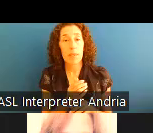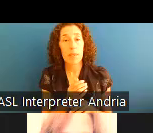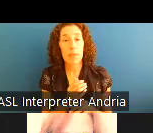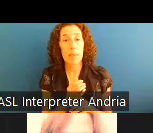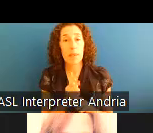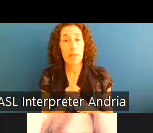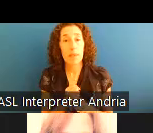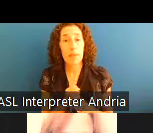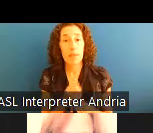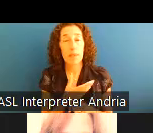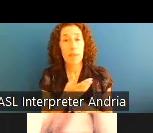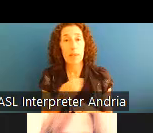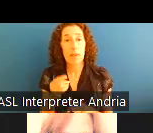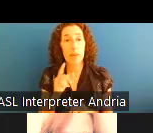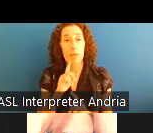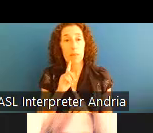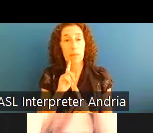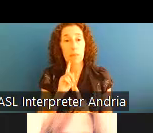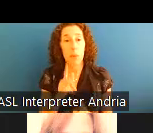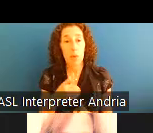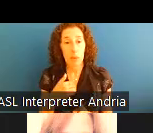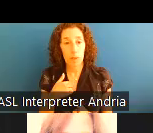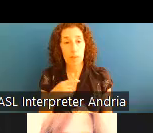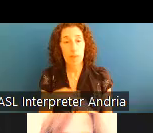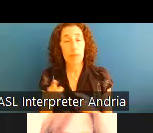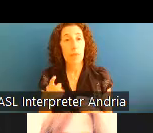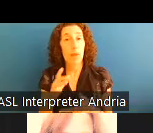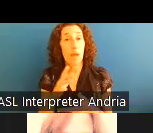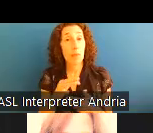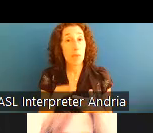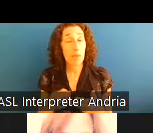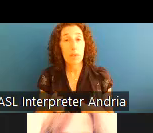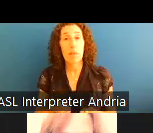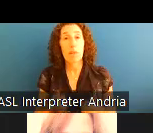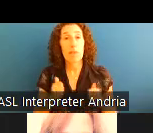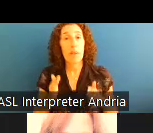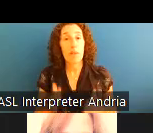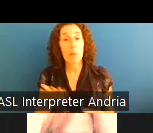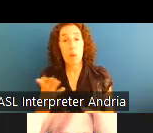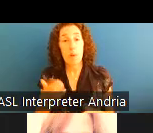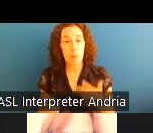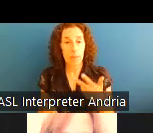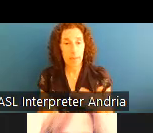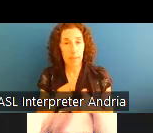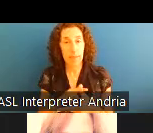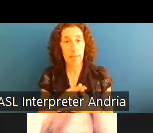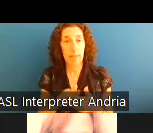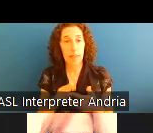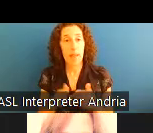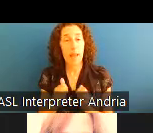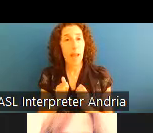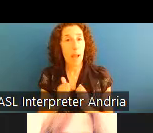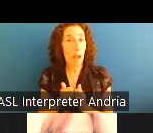it is important to understand the different options for survivors. So survivors have different choices when choosing to report a